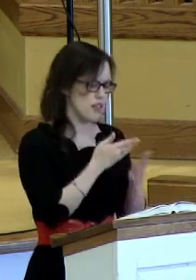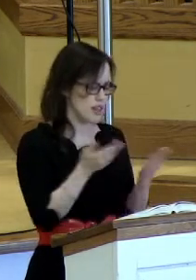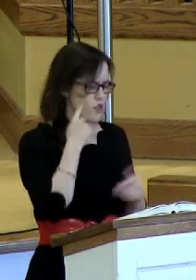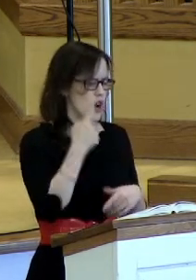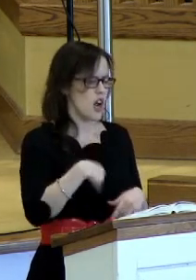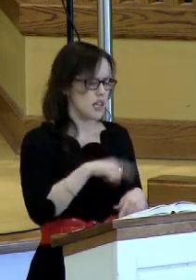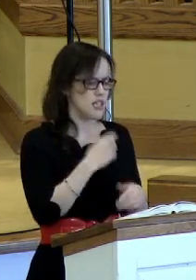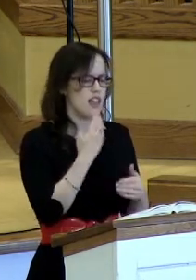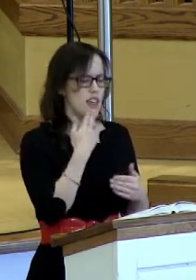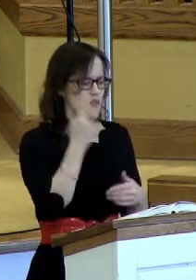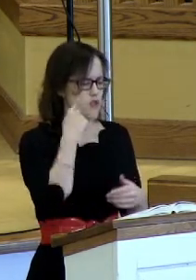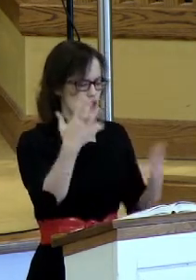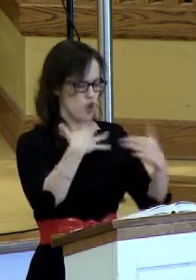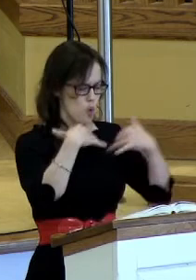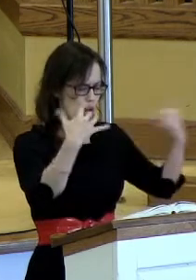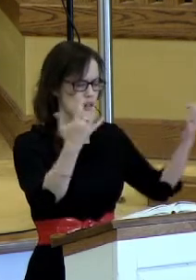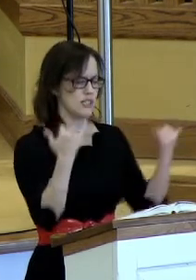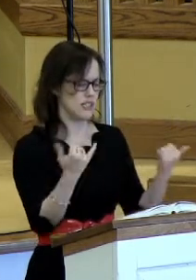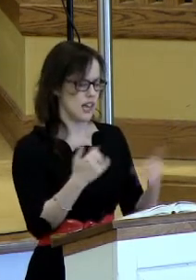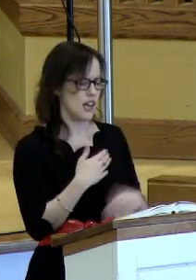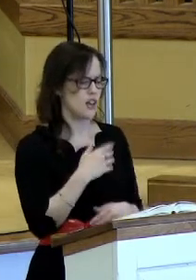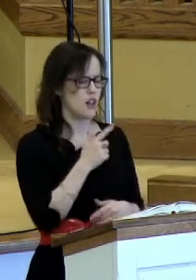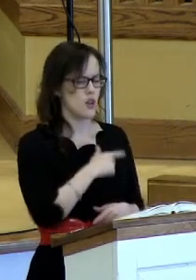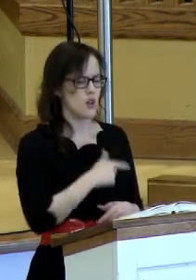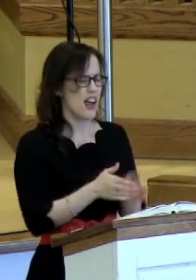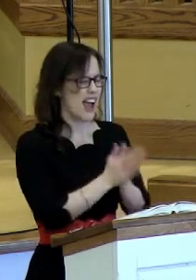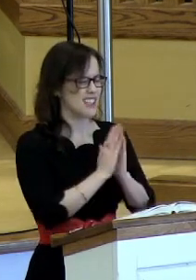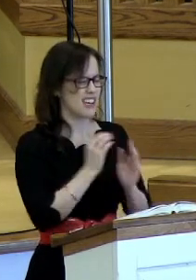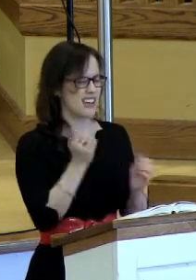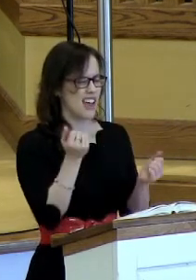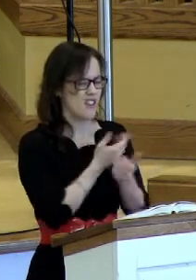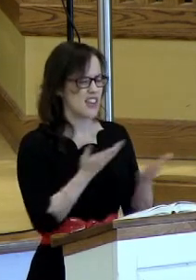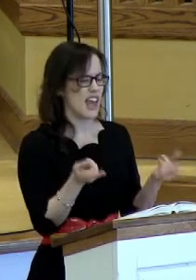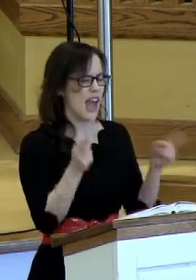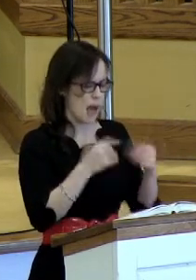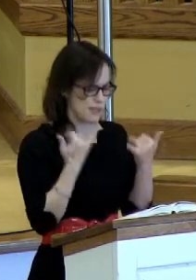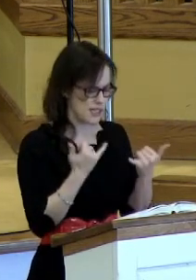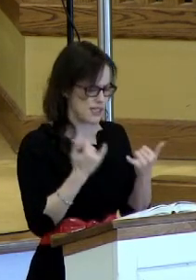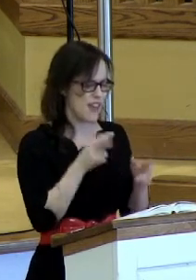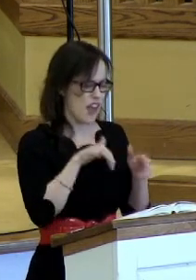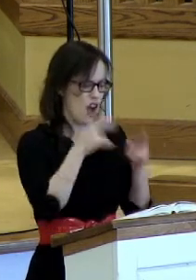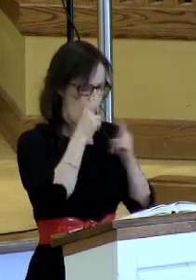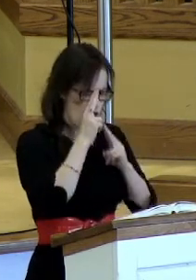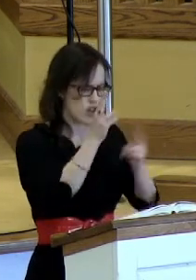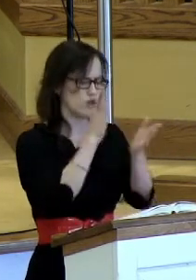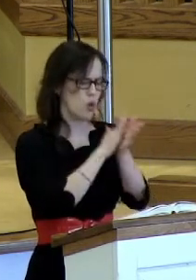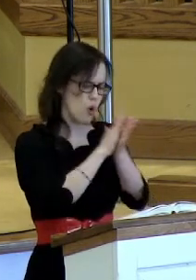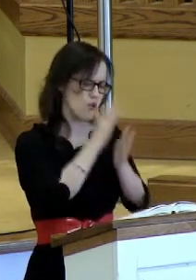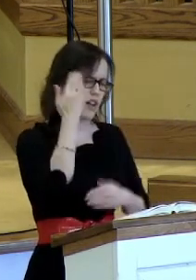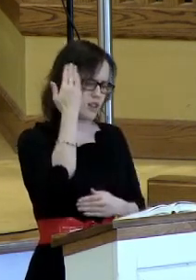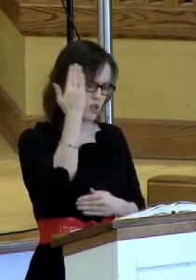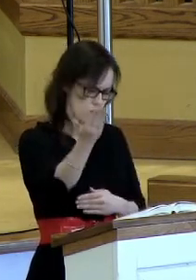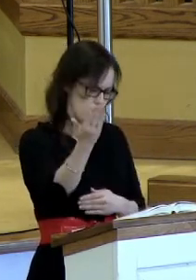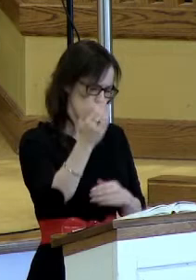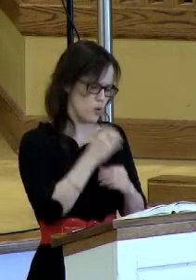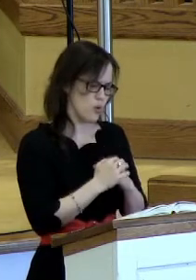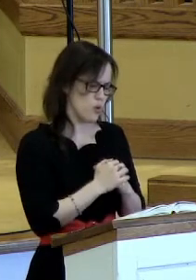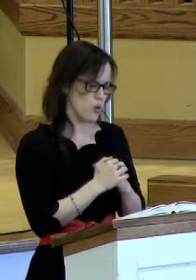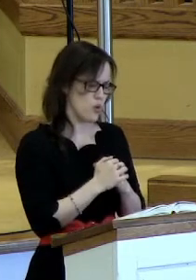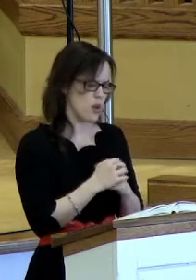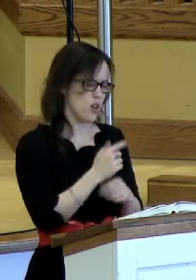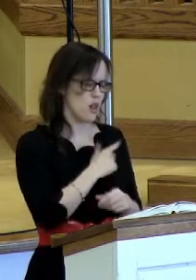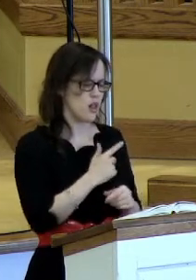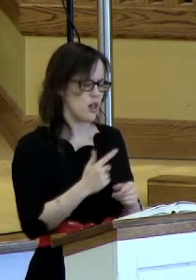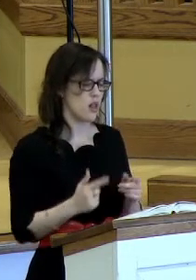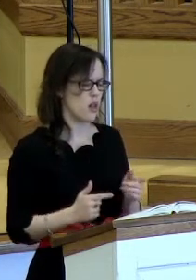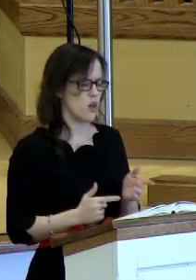here this morning. Lord, we ask that everything that happens here today may be honor and glory and praise to your name. Lord, you be